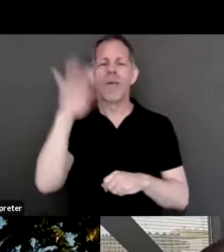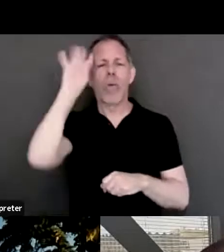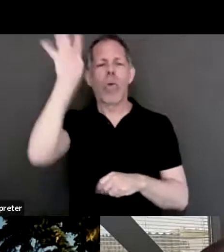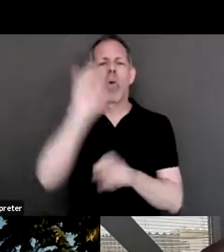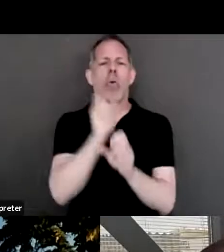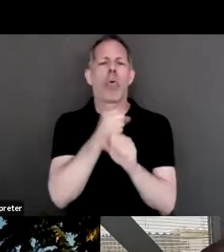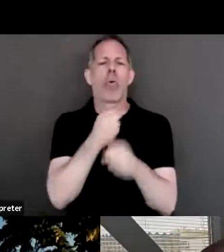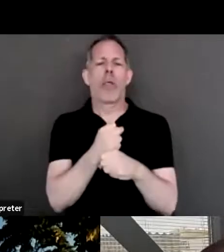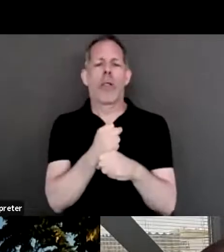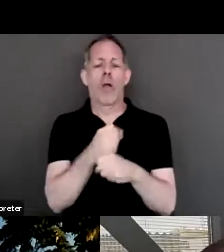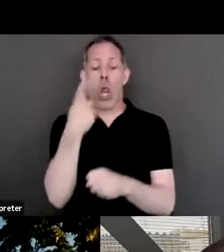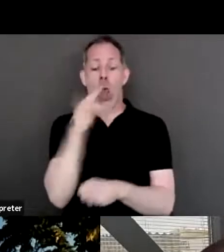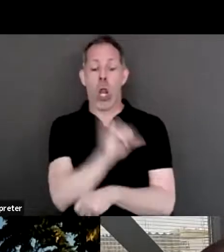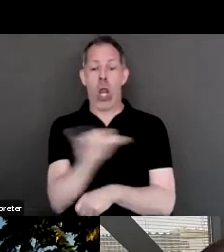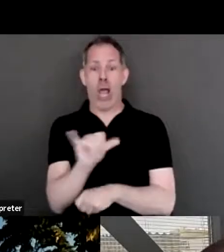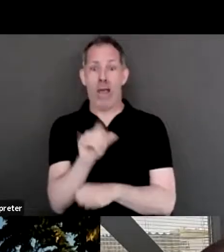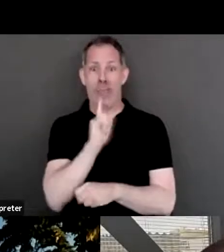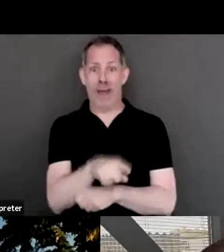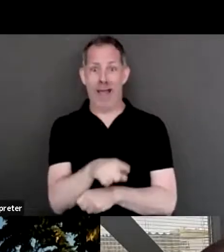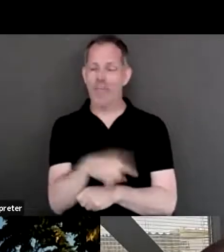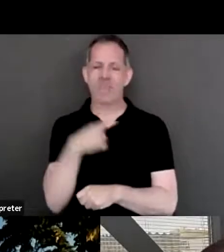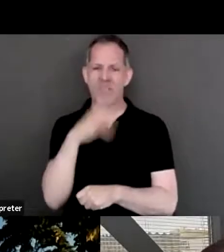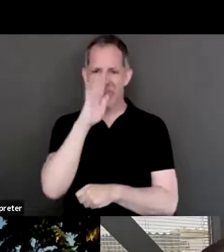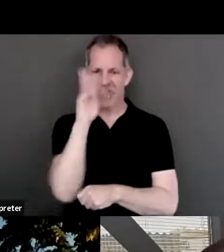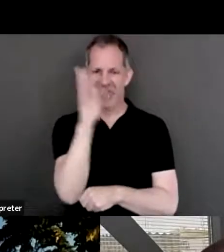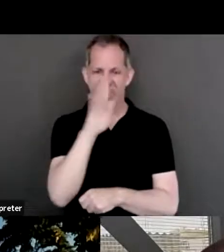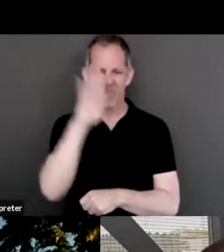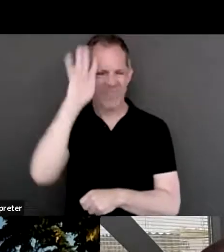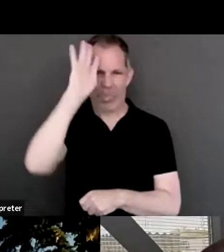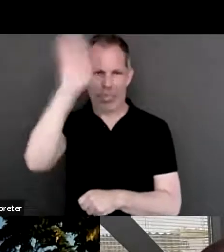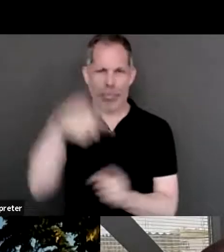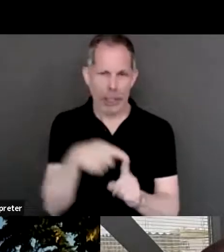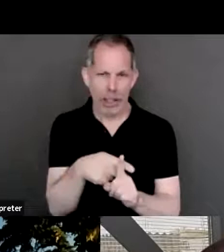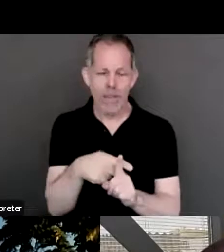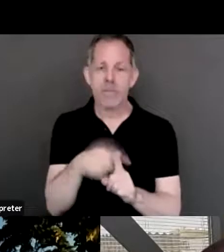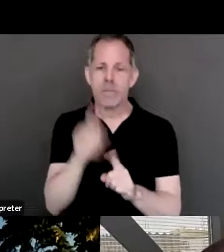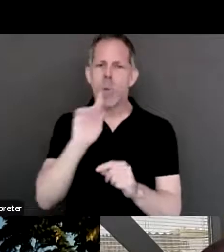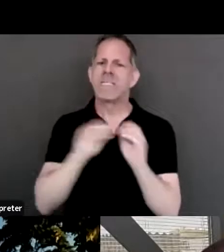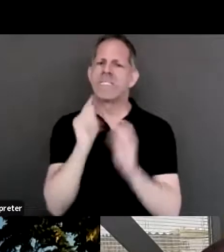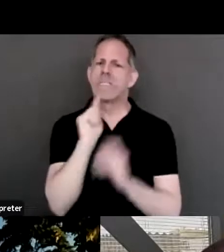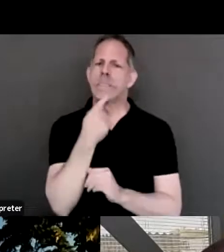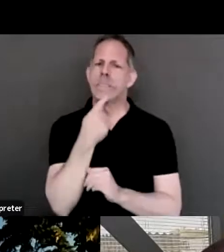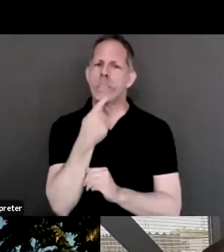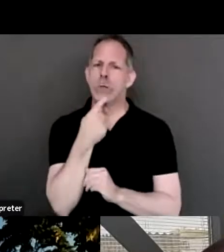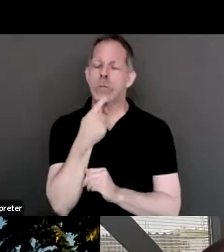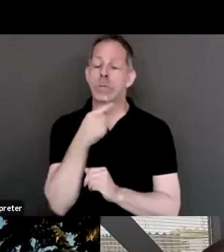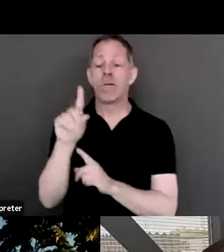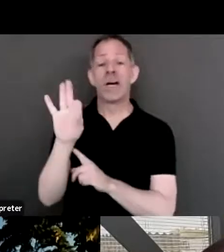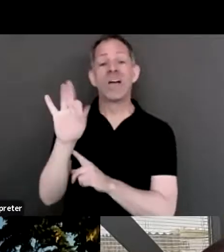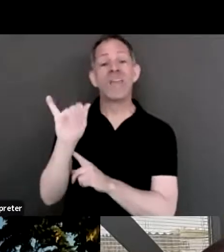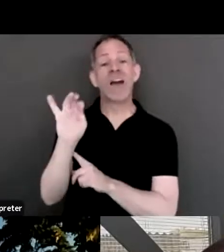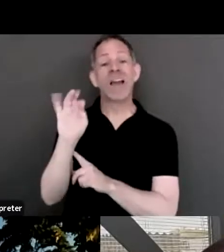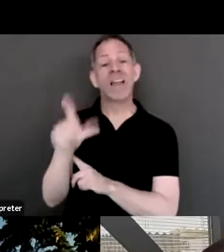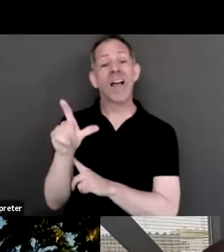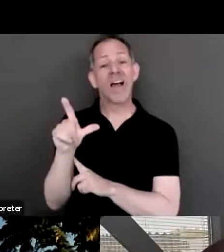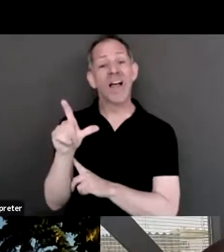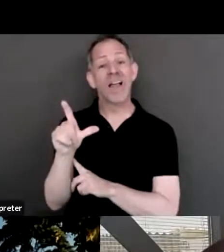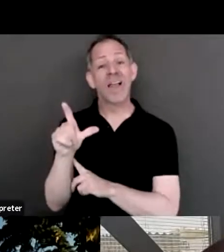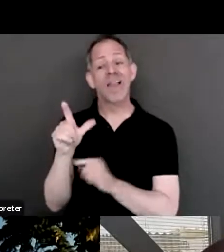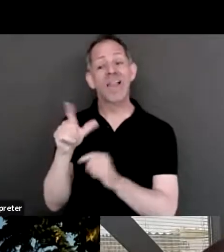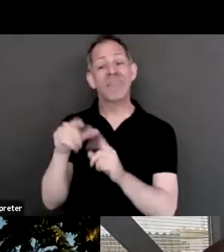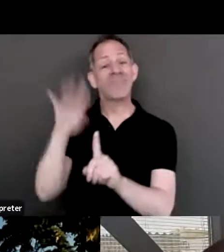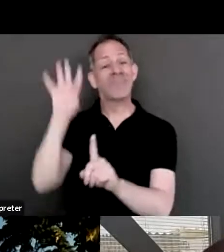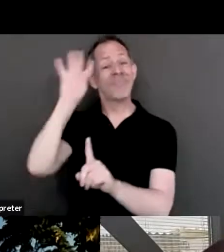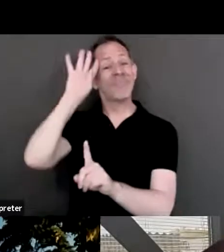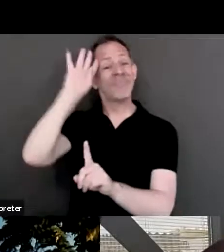difference. And with fentanyl being a synthetic opioid that's 80 to 100 times more powerful